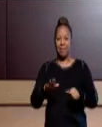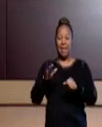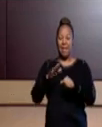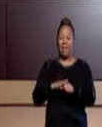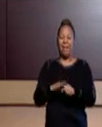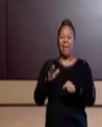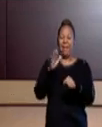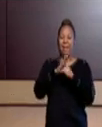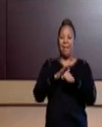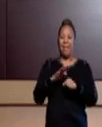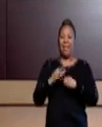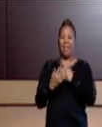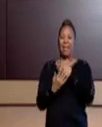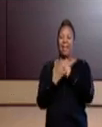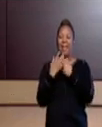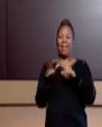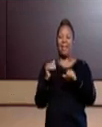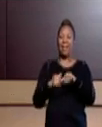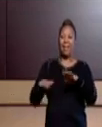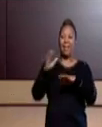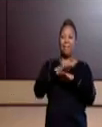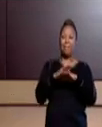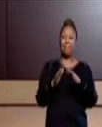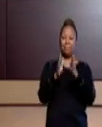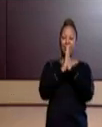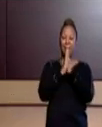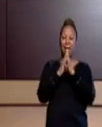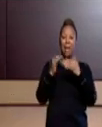hypertension, and everything. But they will pray the paint off of a wall.